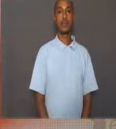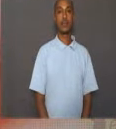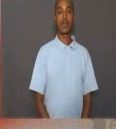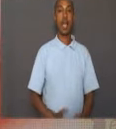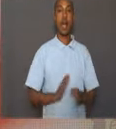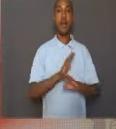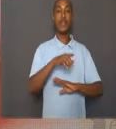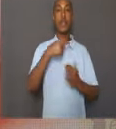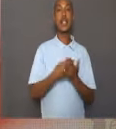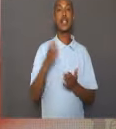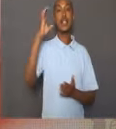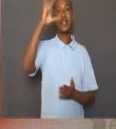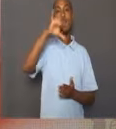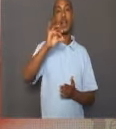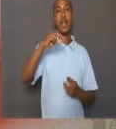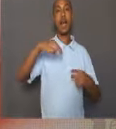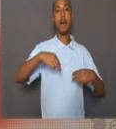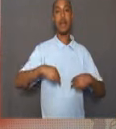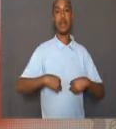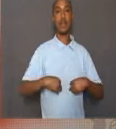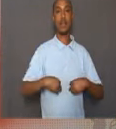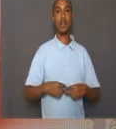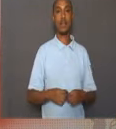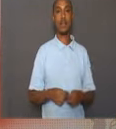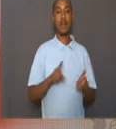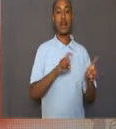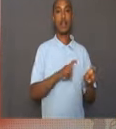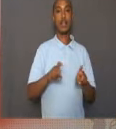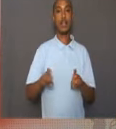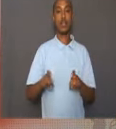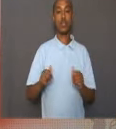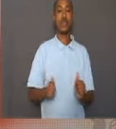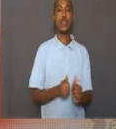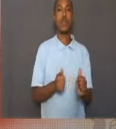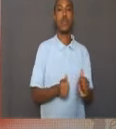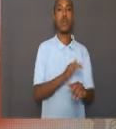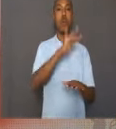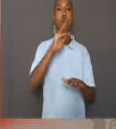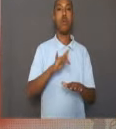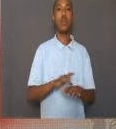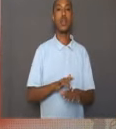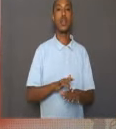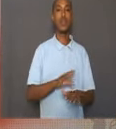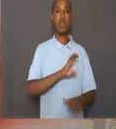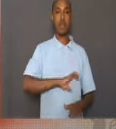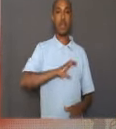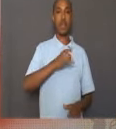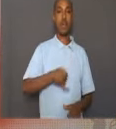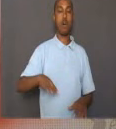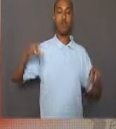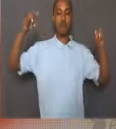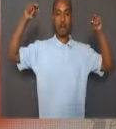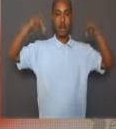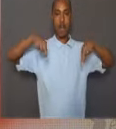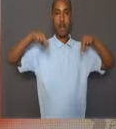After these discoveries have been made, research continued on the behavior of